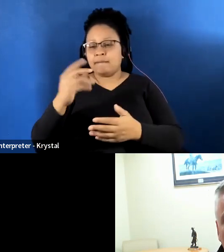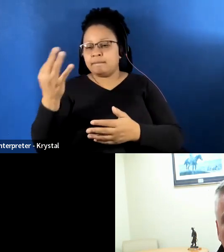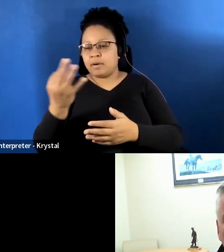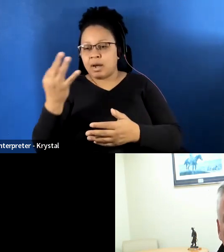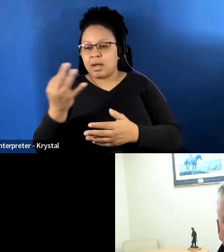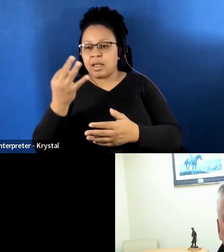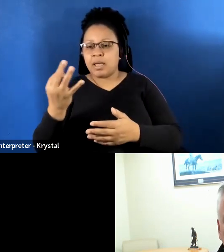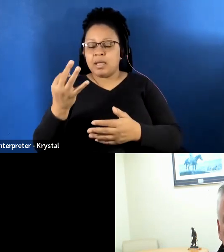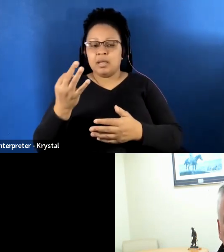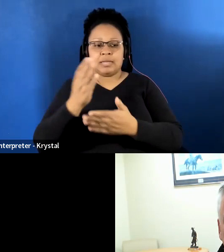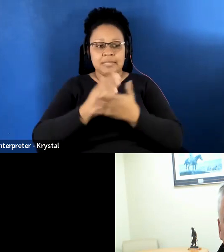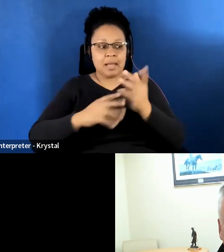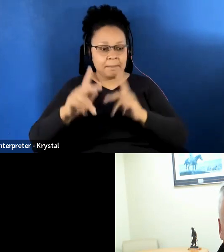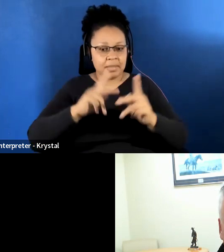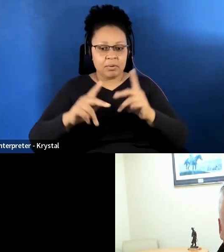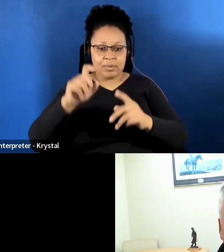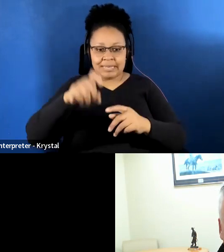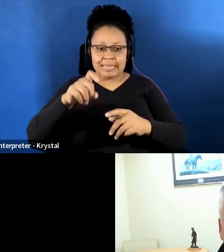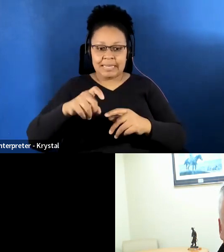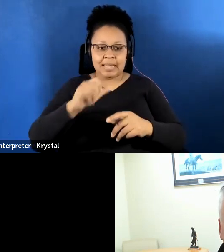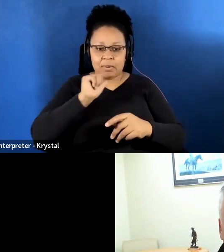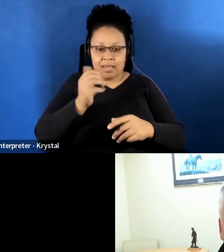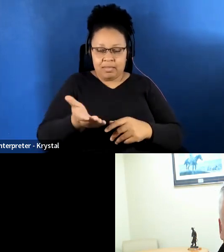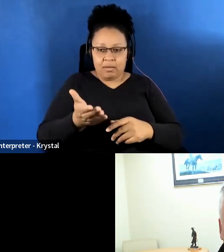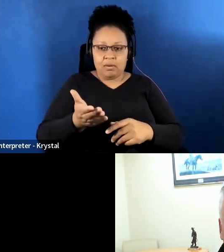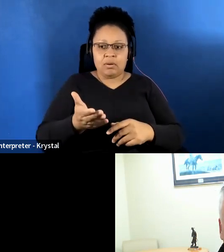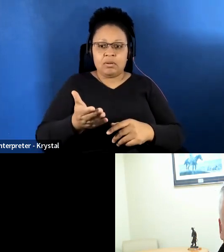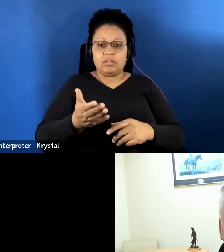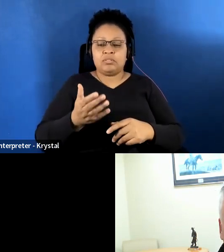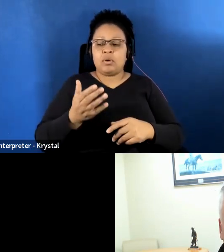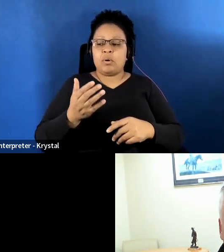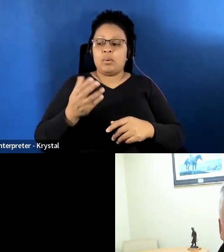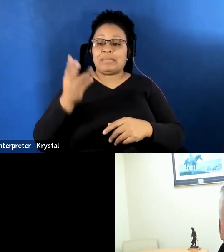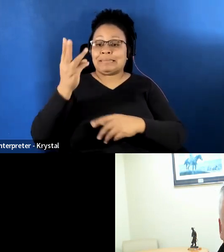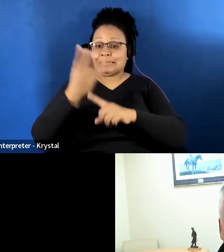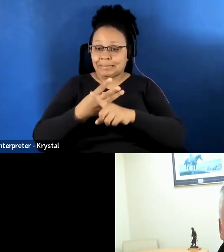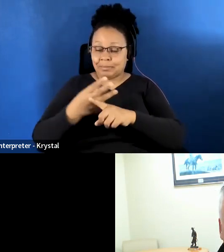when we needed certain people, they'll be out of the office. So halfway through that,